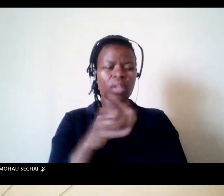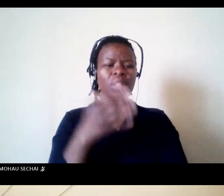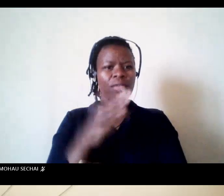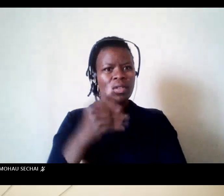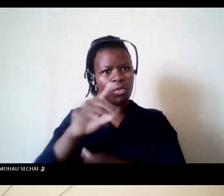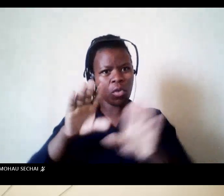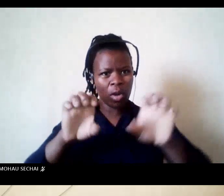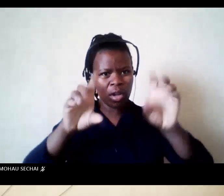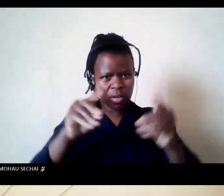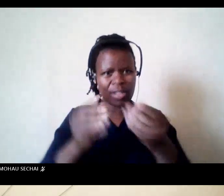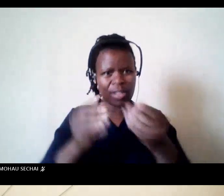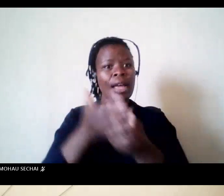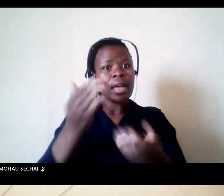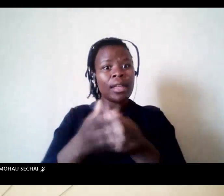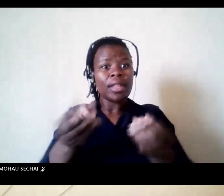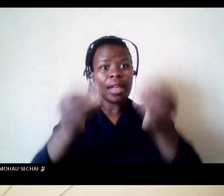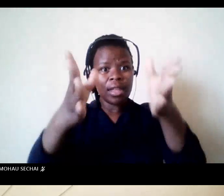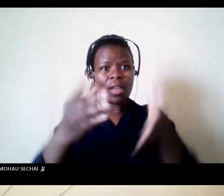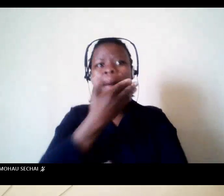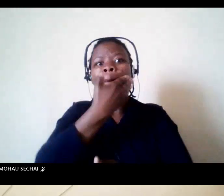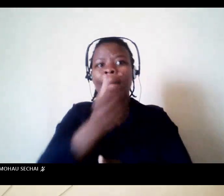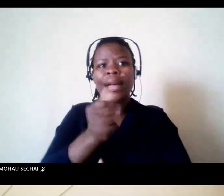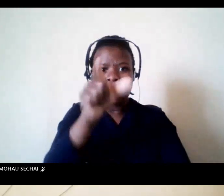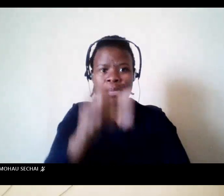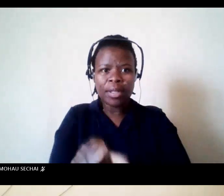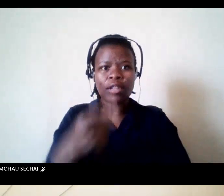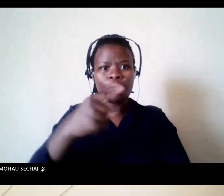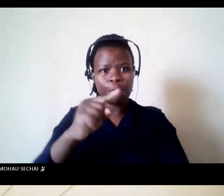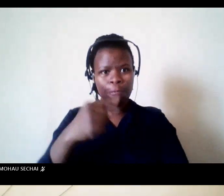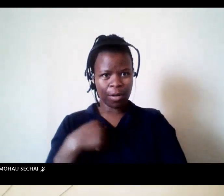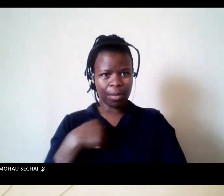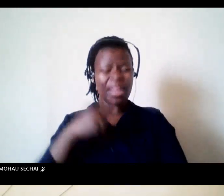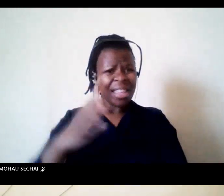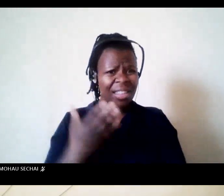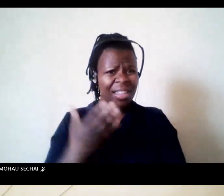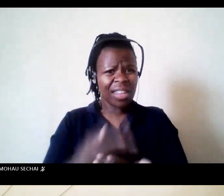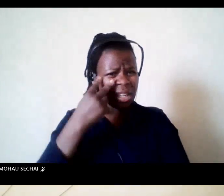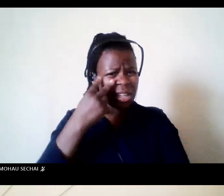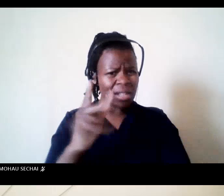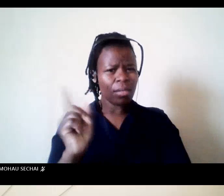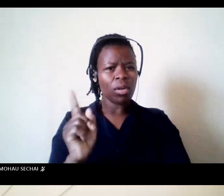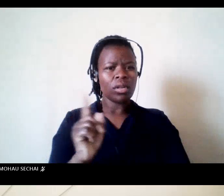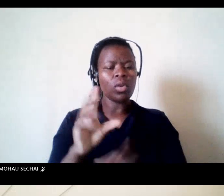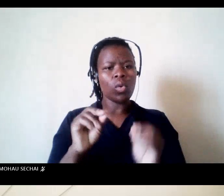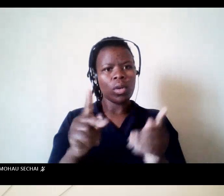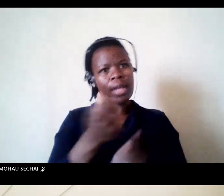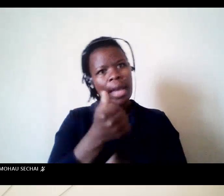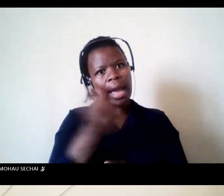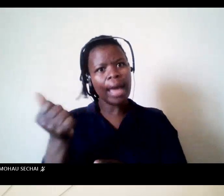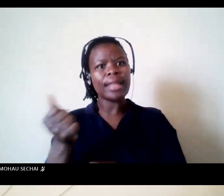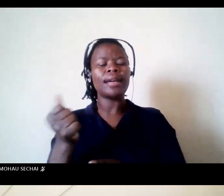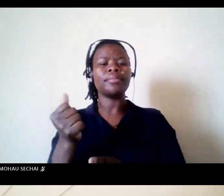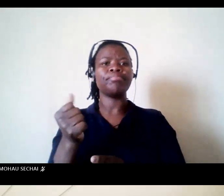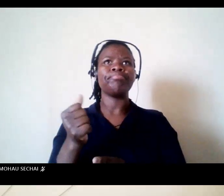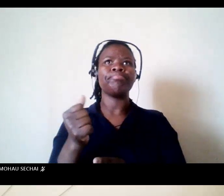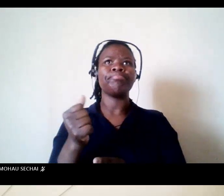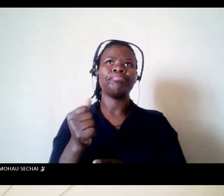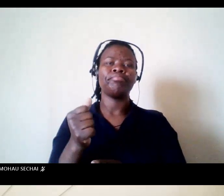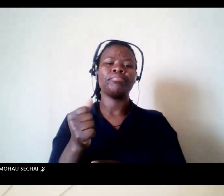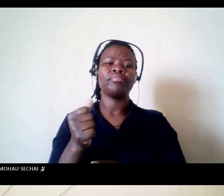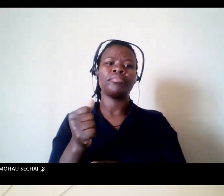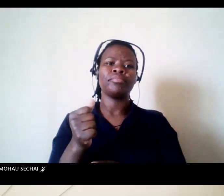the best person for me. If I were to look at maybe other aspects of the